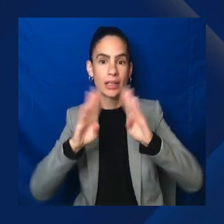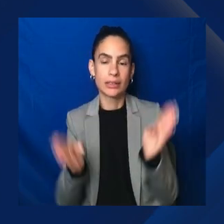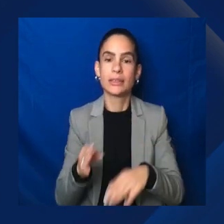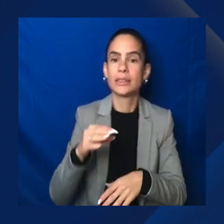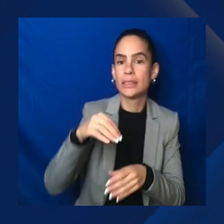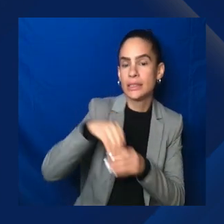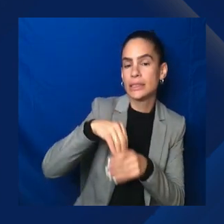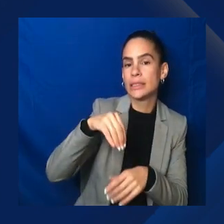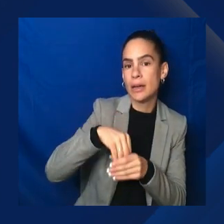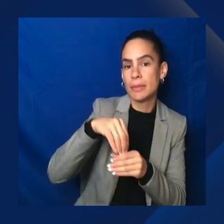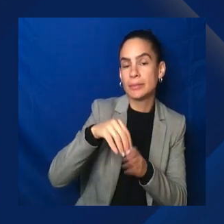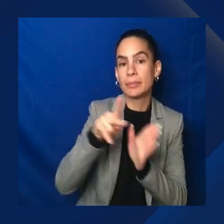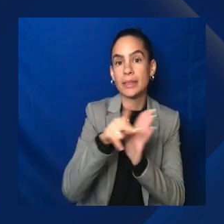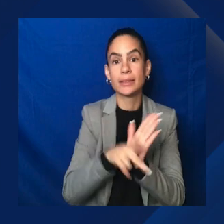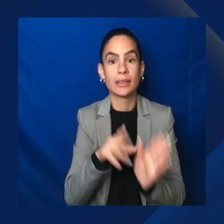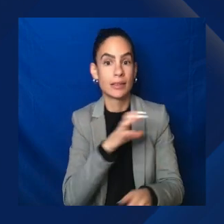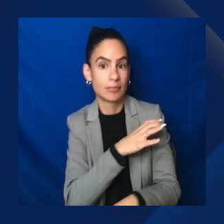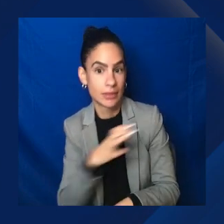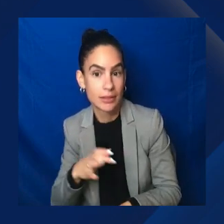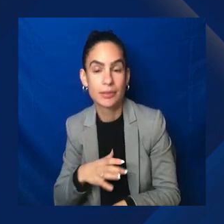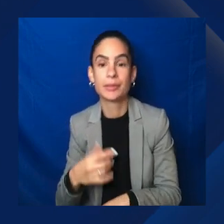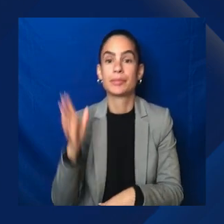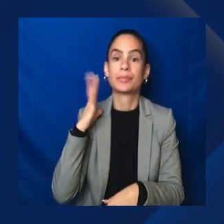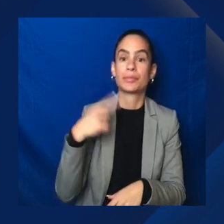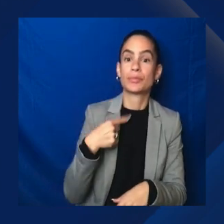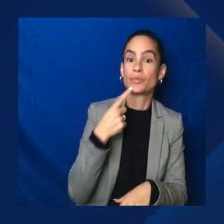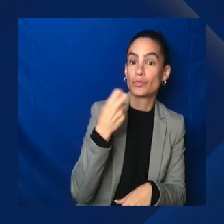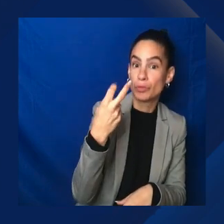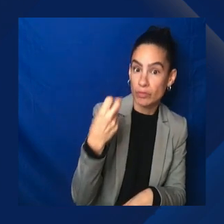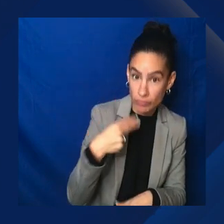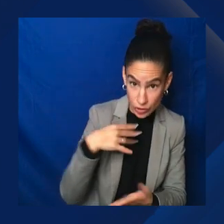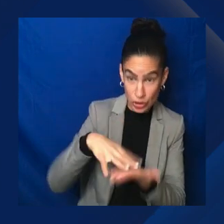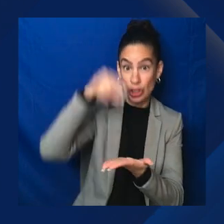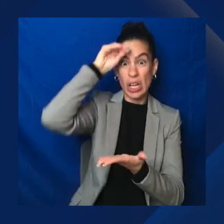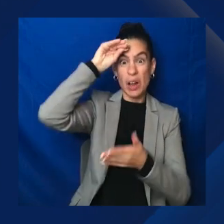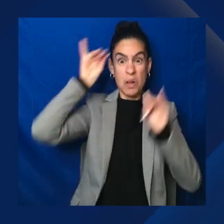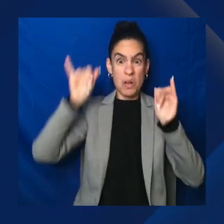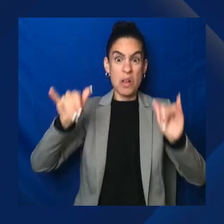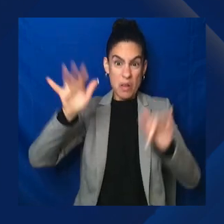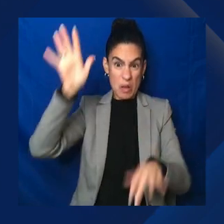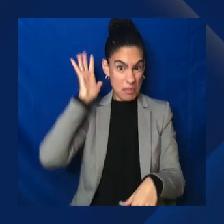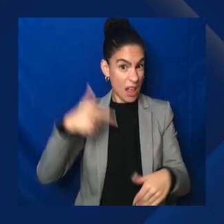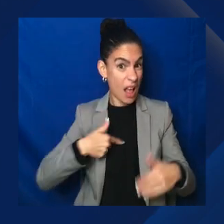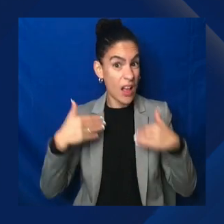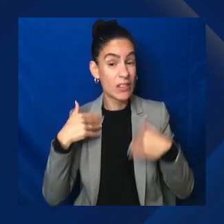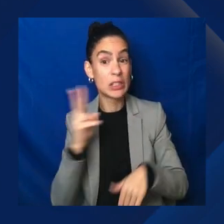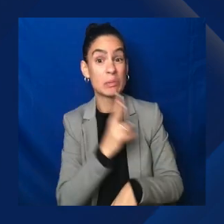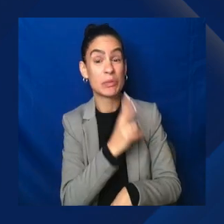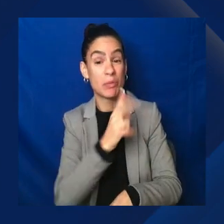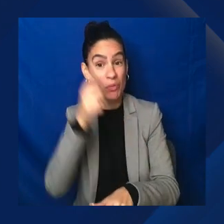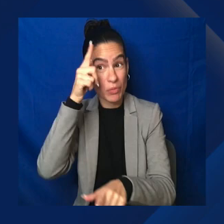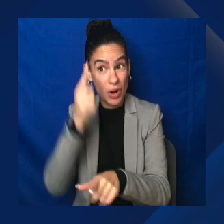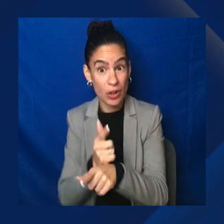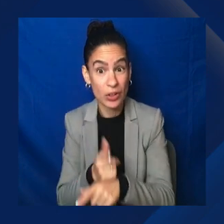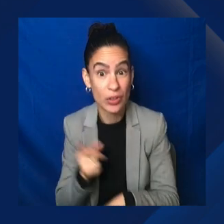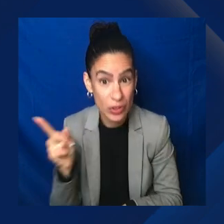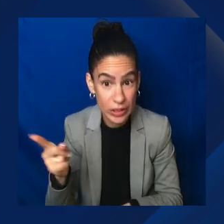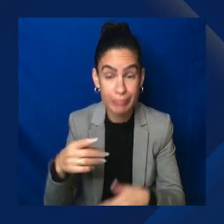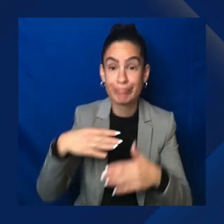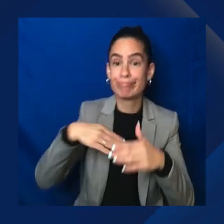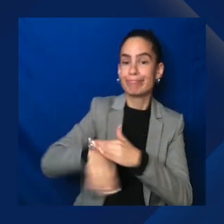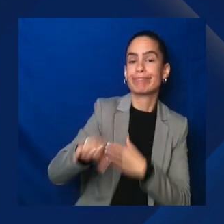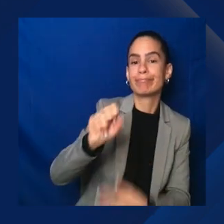old, I discovered that I once had a twin brother. He was stillborn, and one